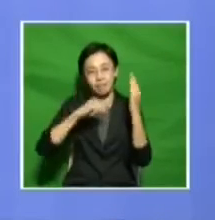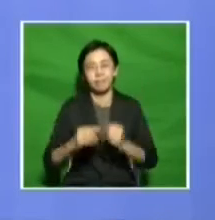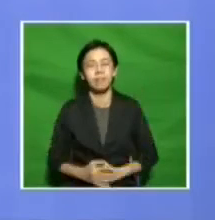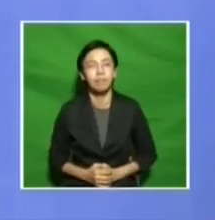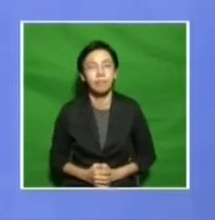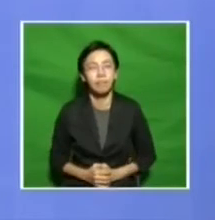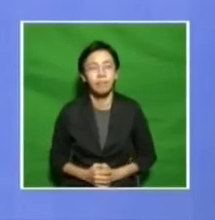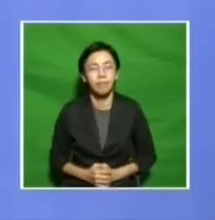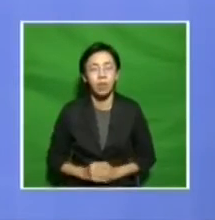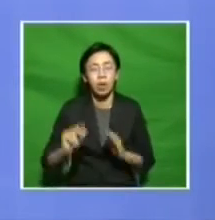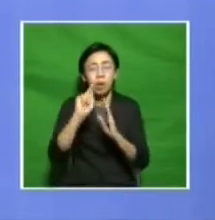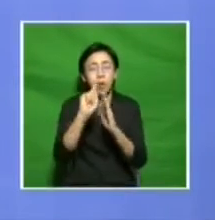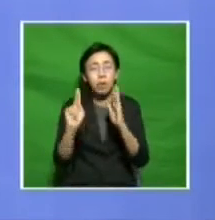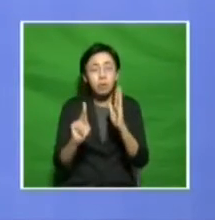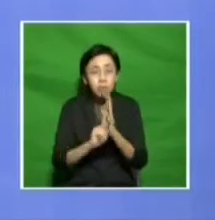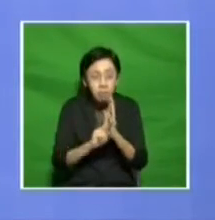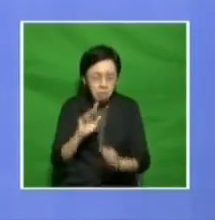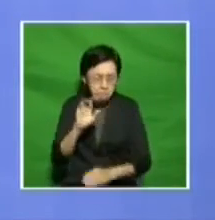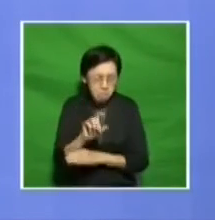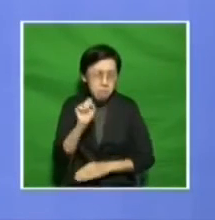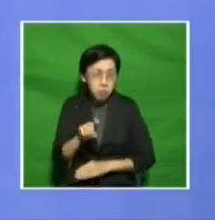citizen in Thailand. So let's take a listen.